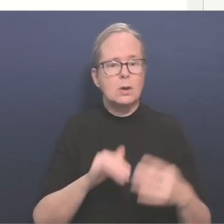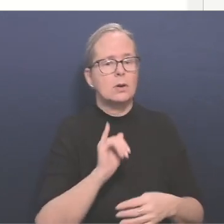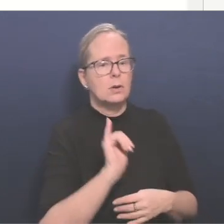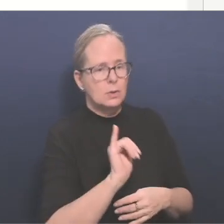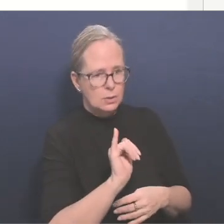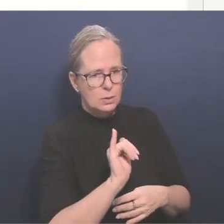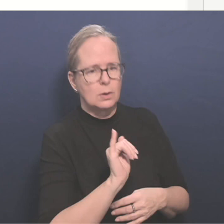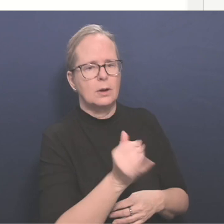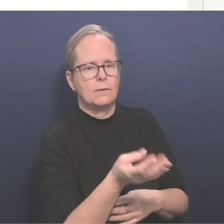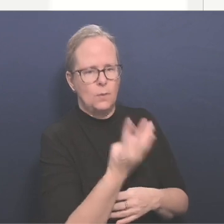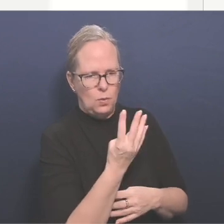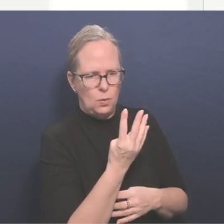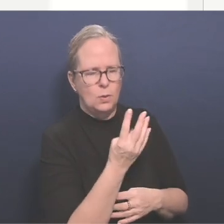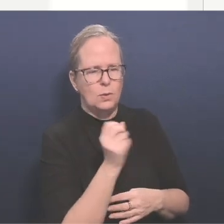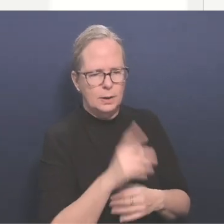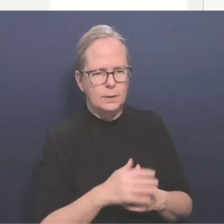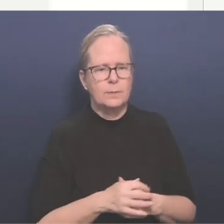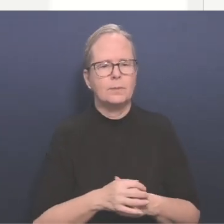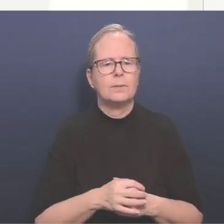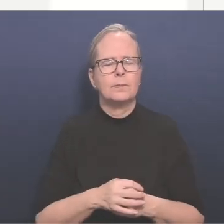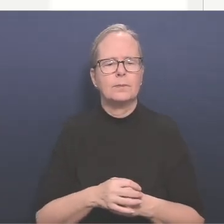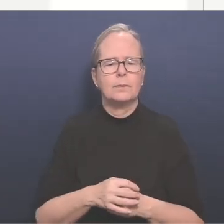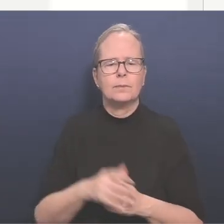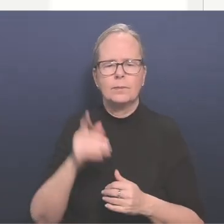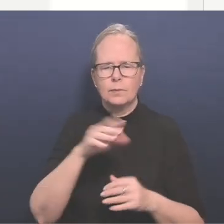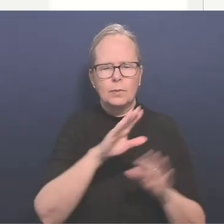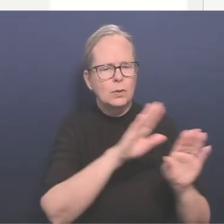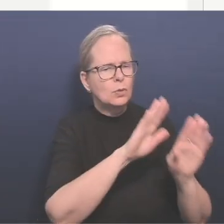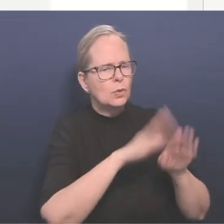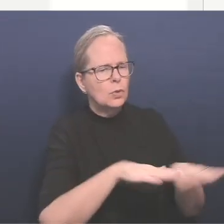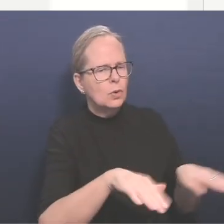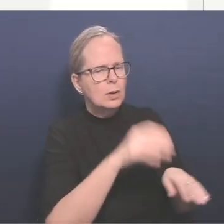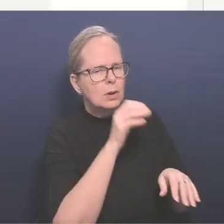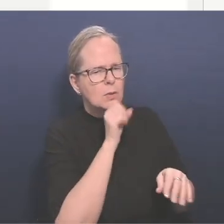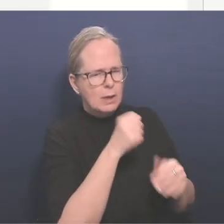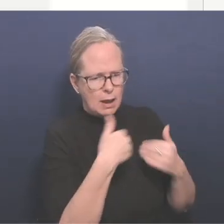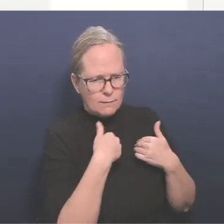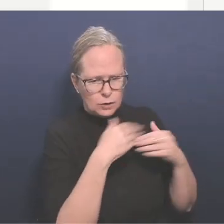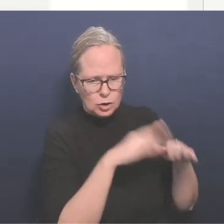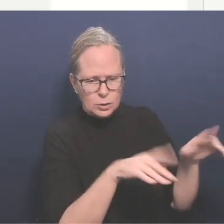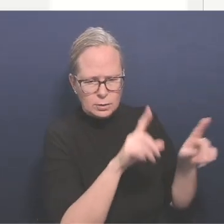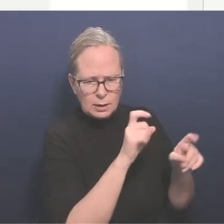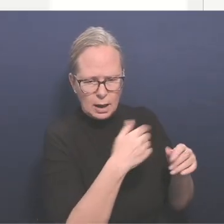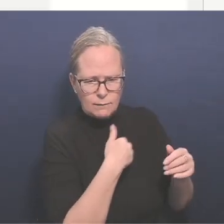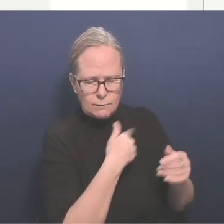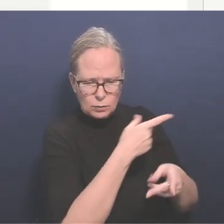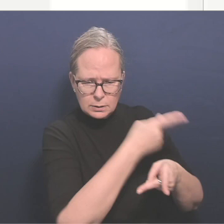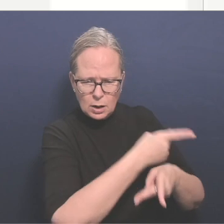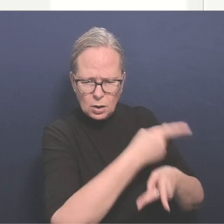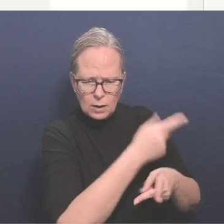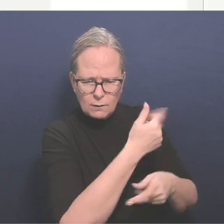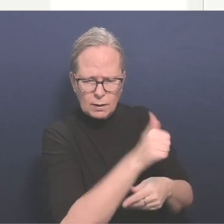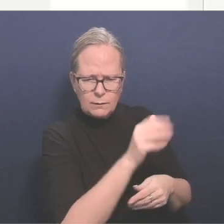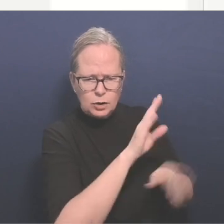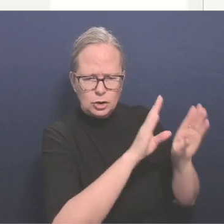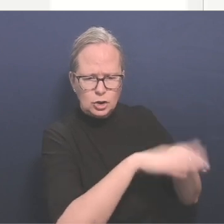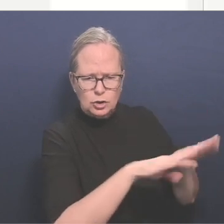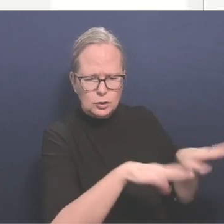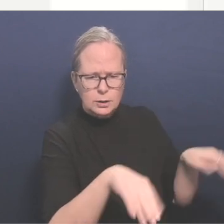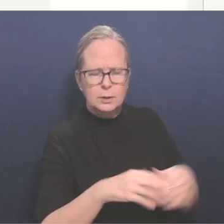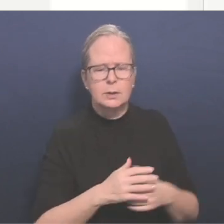20 years. 10 to 20 years, thank you. Okay, Aisha, are